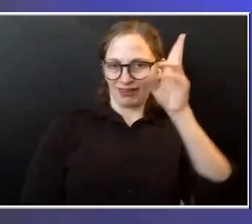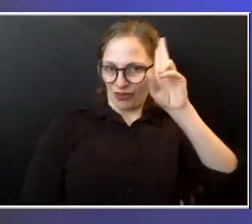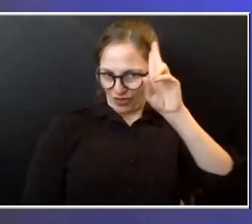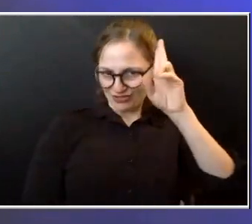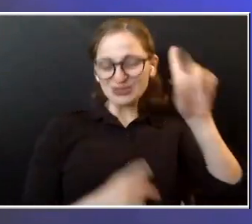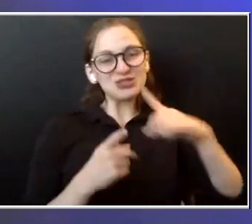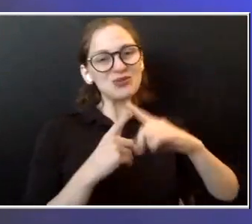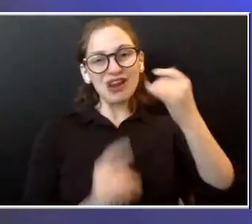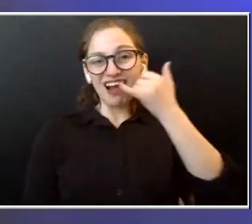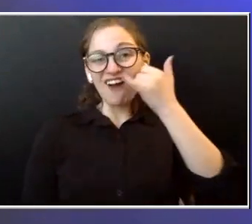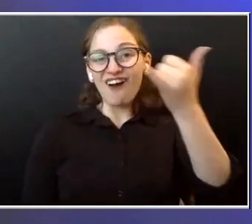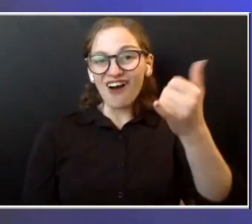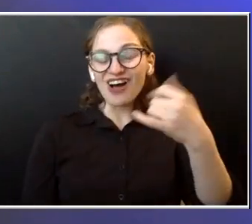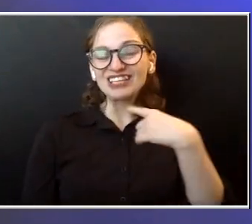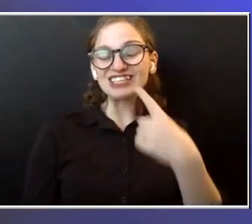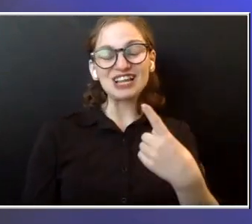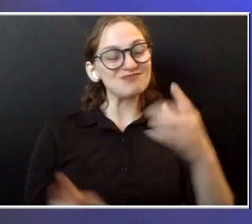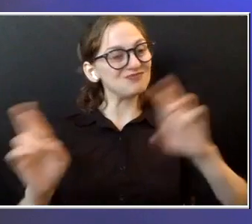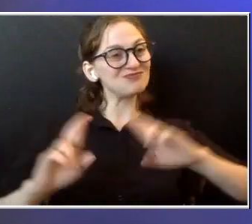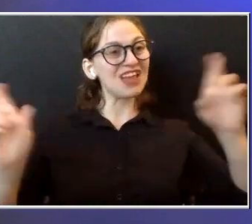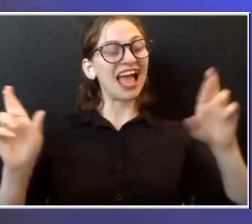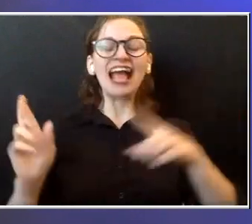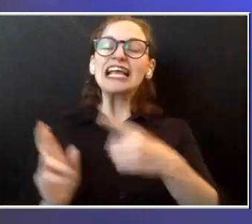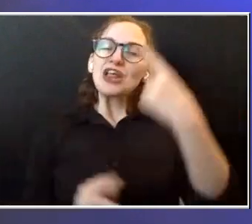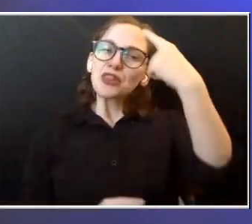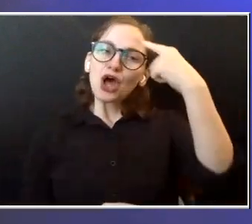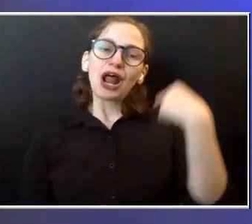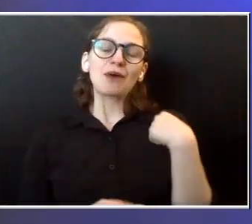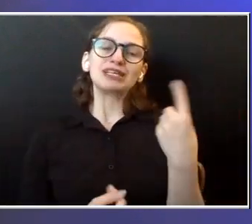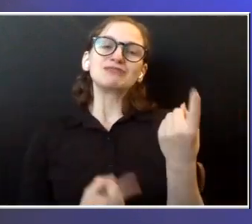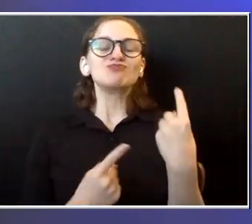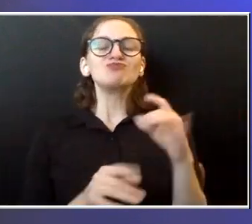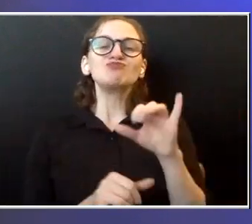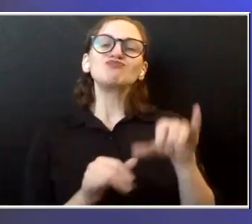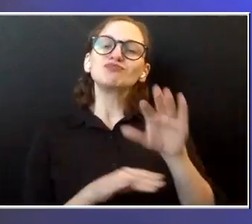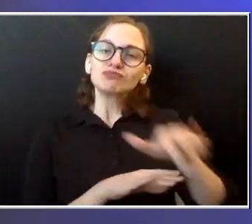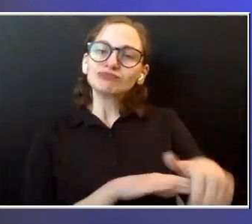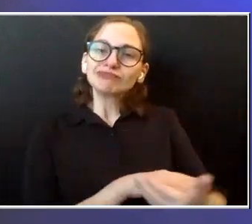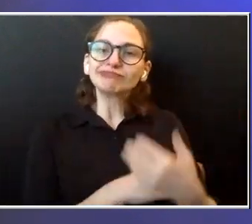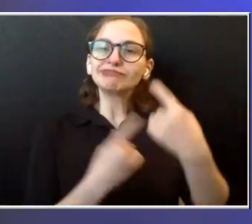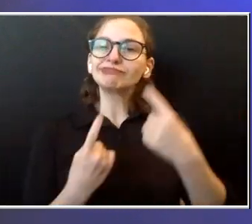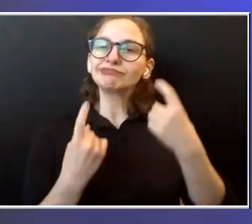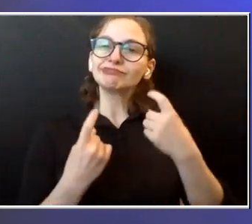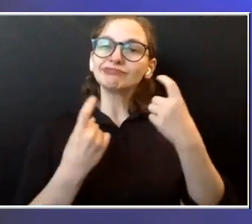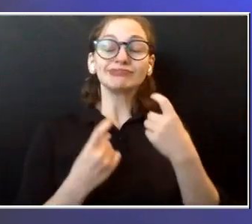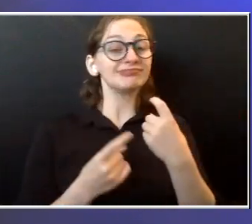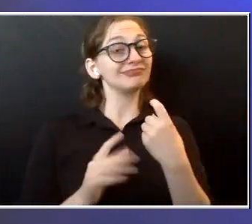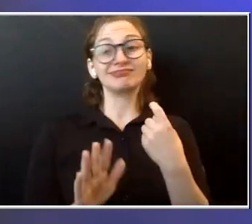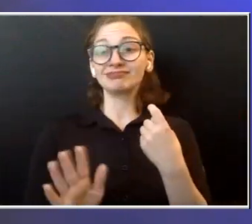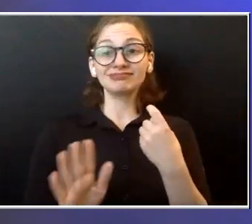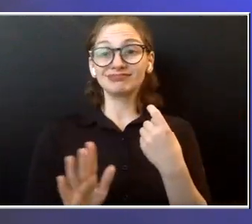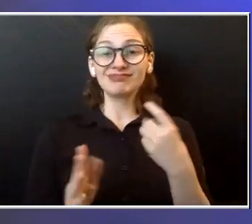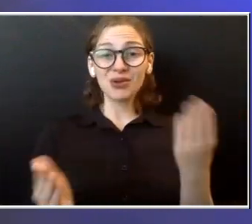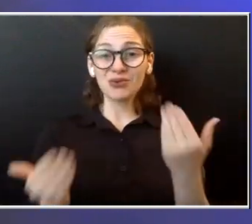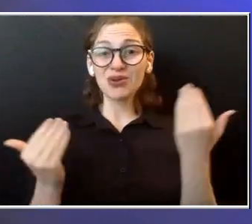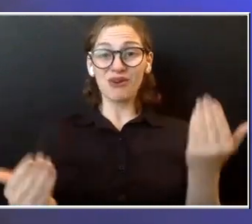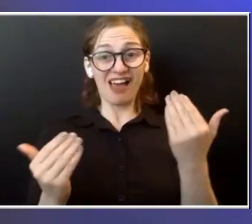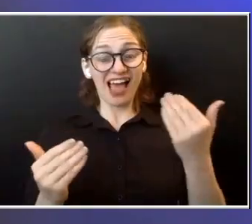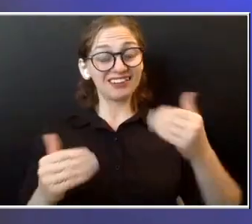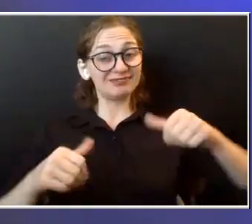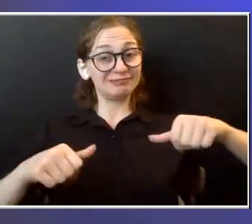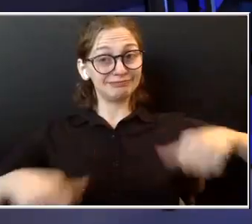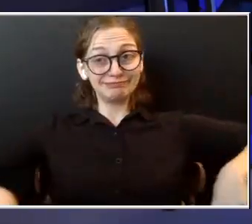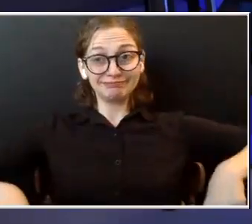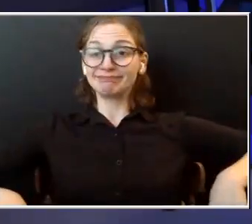was a go, he thought I was just going to come spend the night because I had testing to do, as opposed to we're going to get cut open and we're going